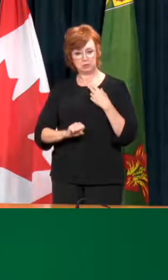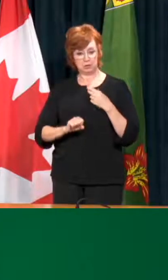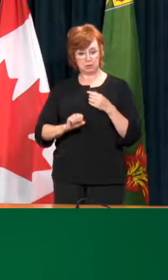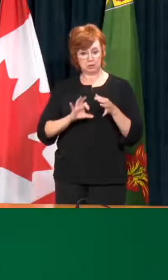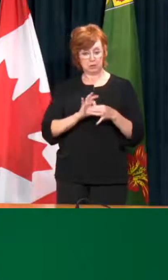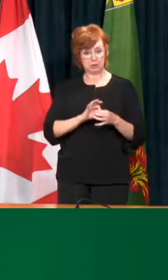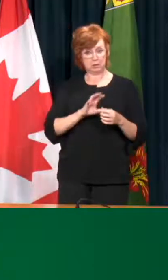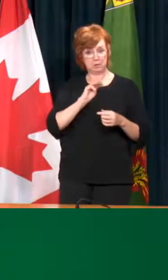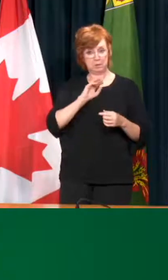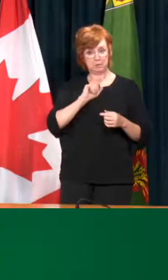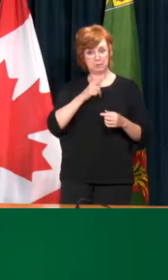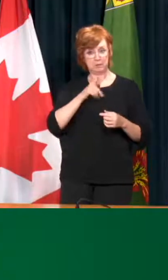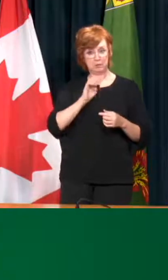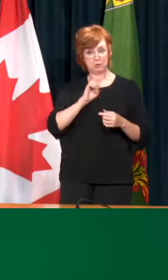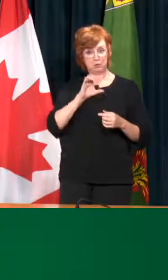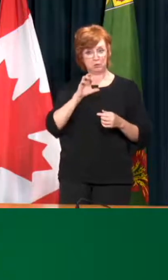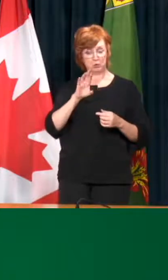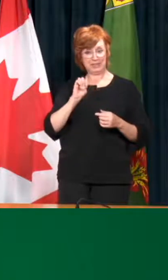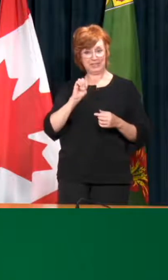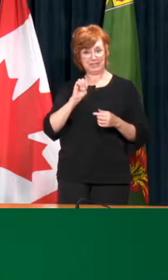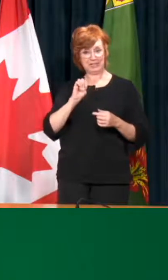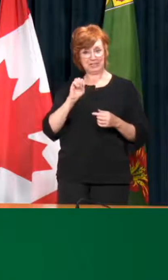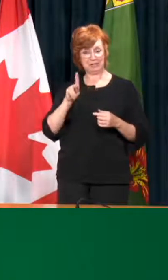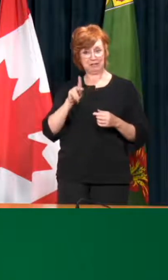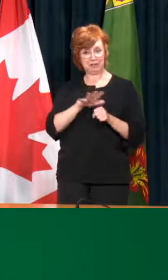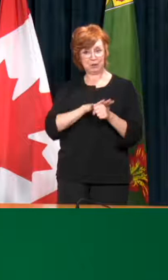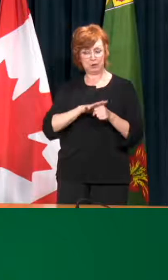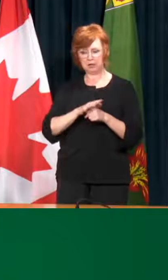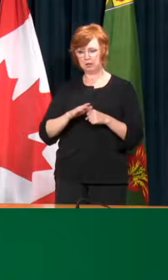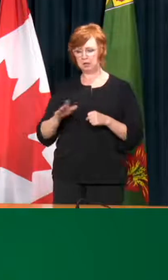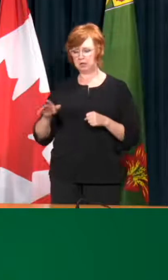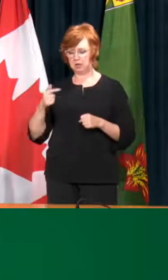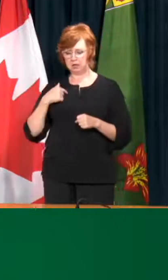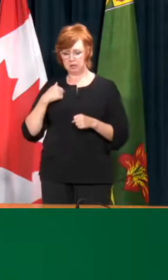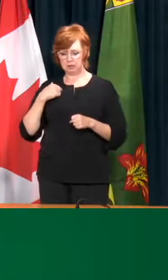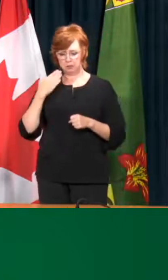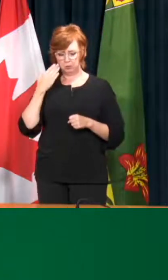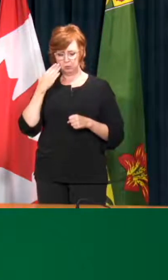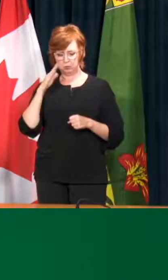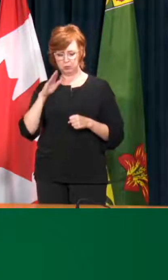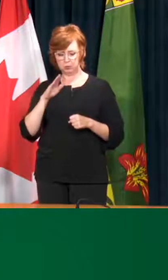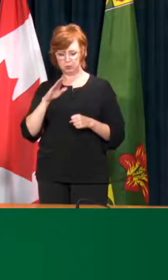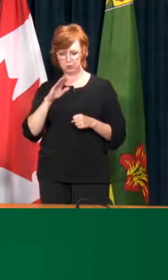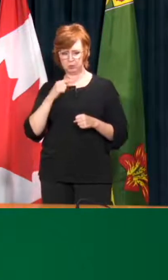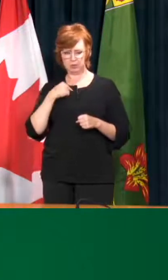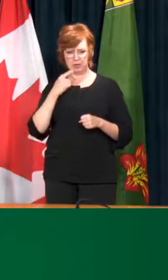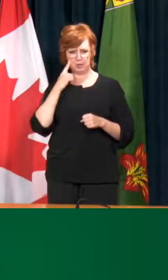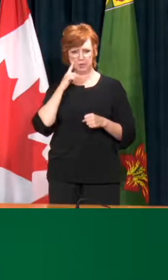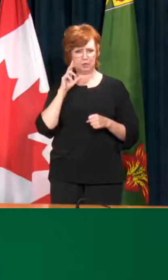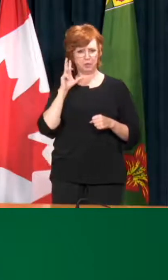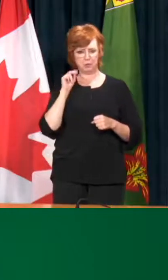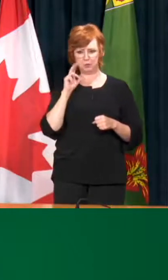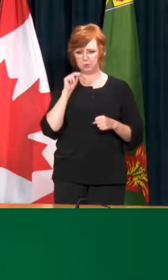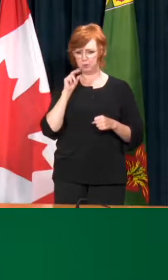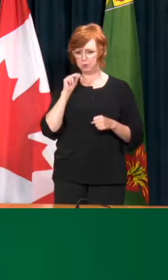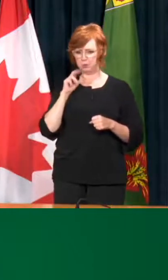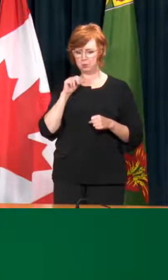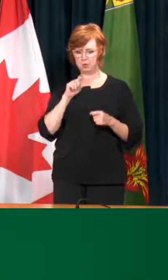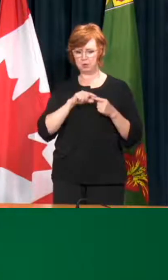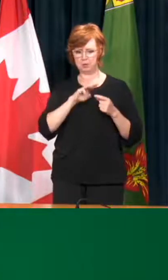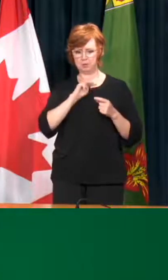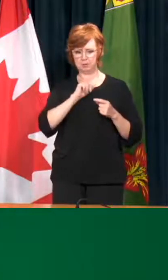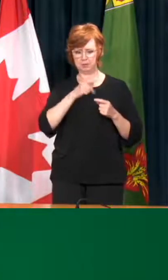area? I don't have updated information, but I think they are not linked directly to the outbreaks, but they are in